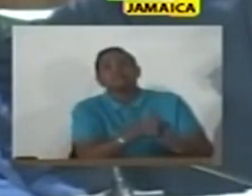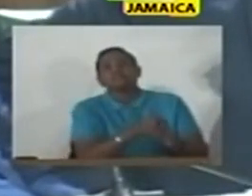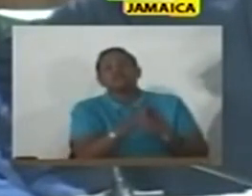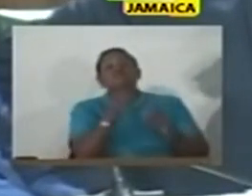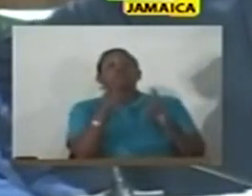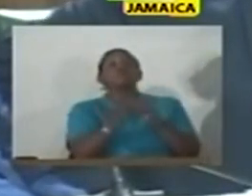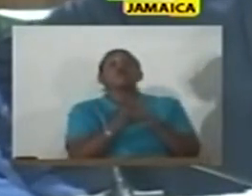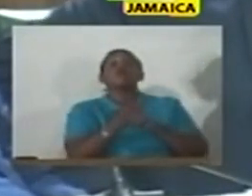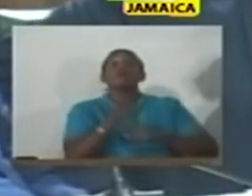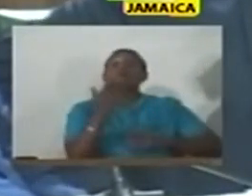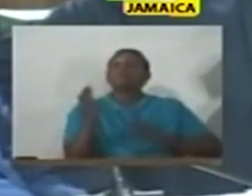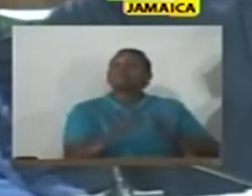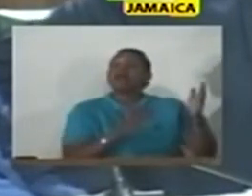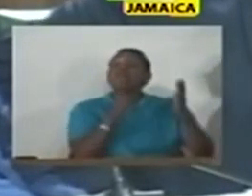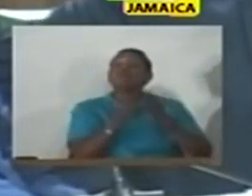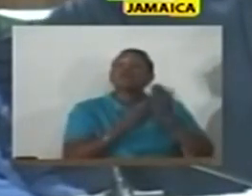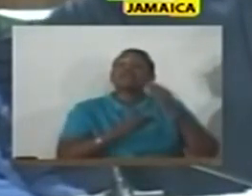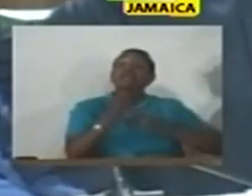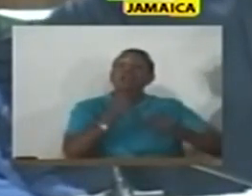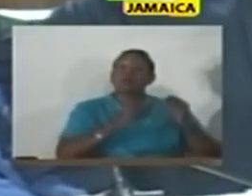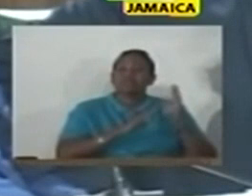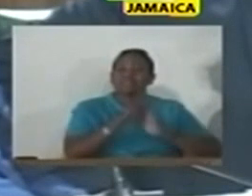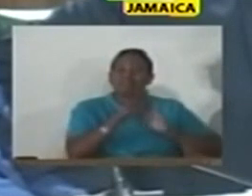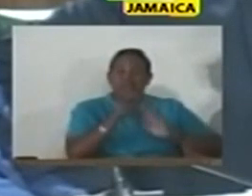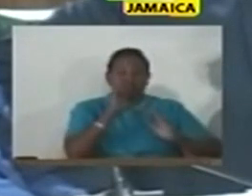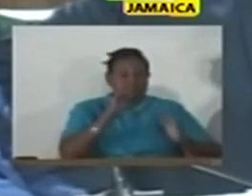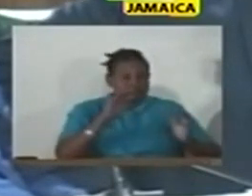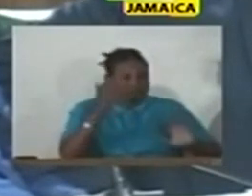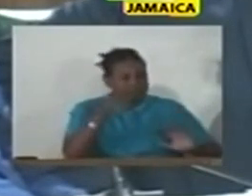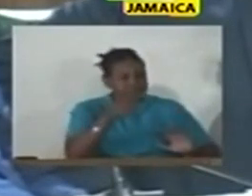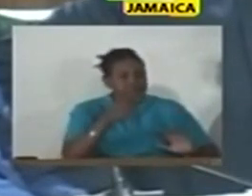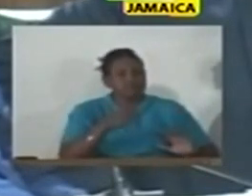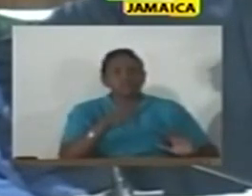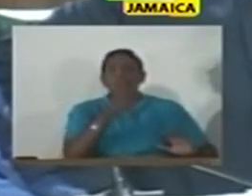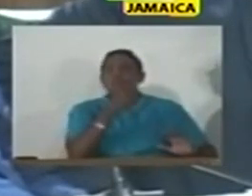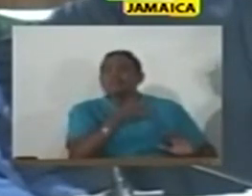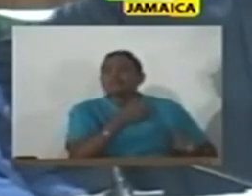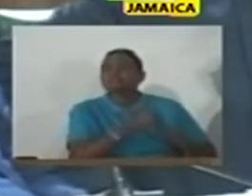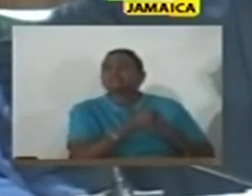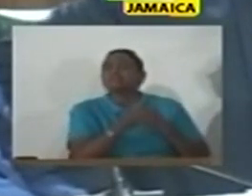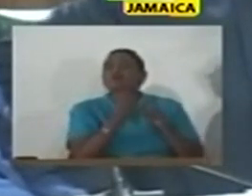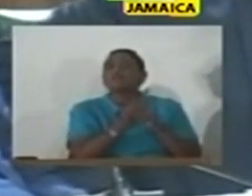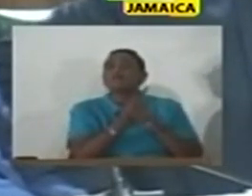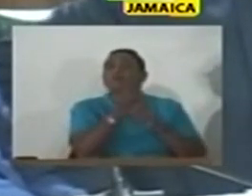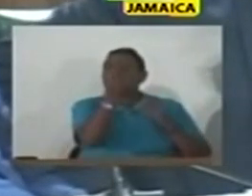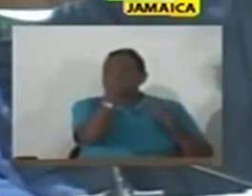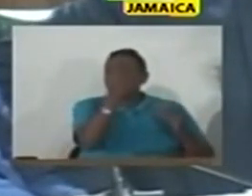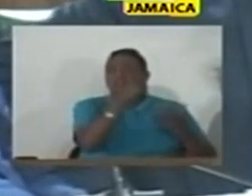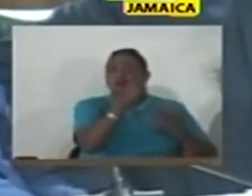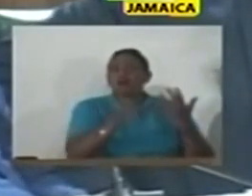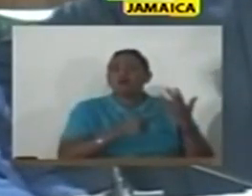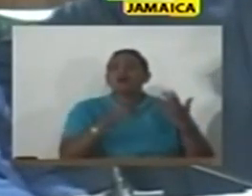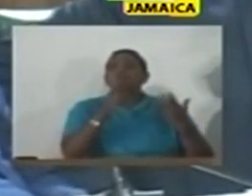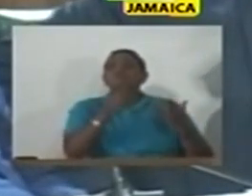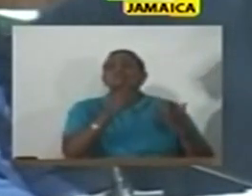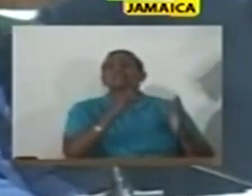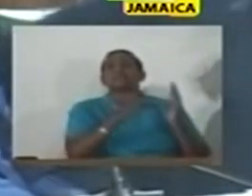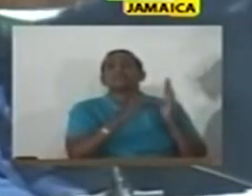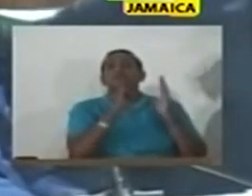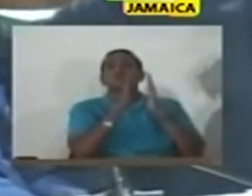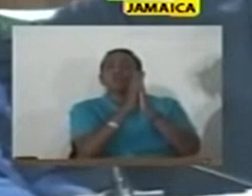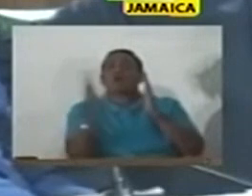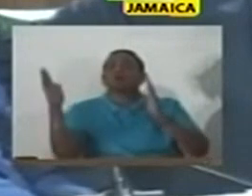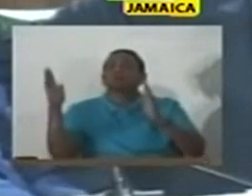planning of our economic development. The absence of appropriate data sets has served to undermine medium to long-term